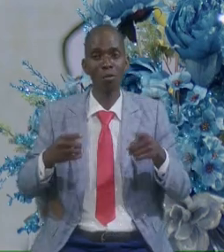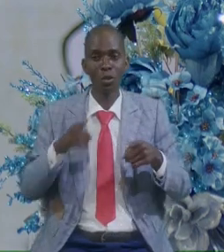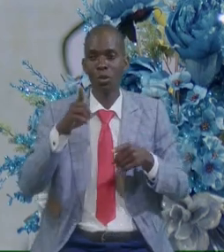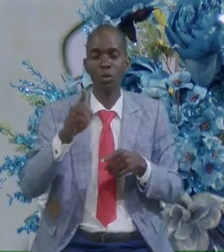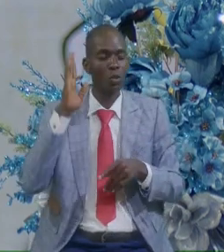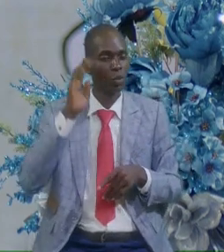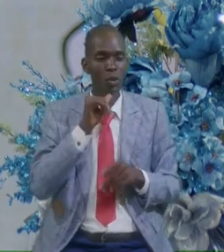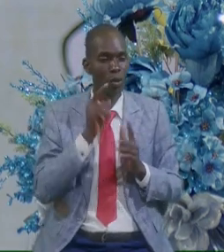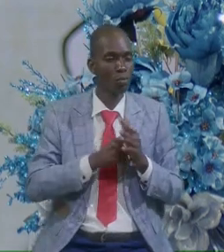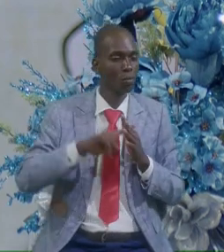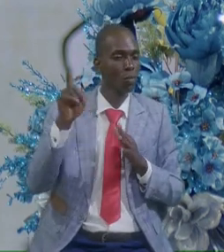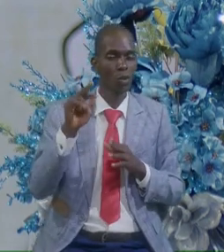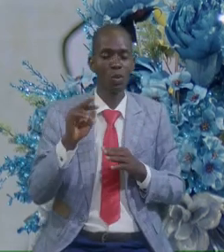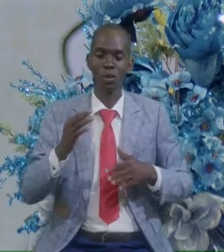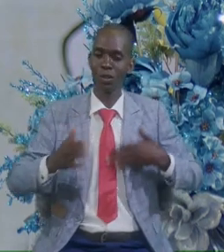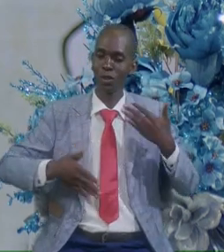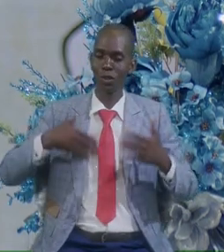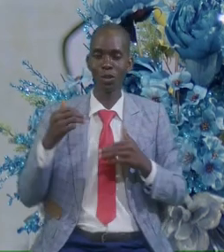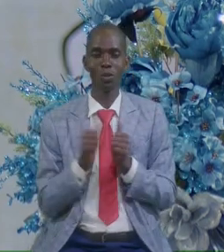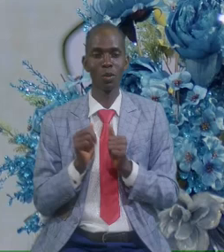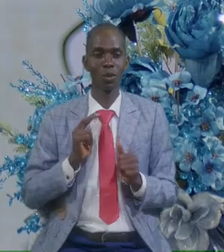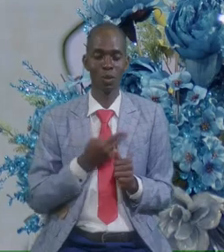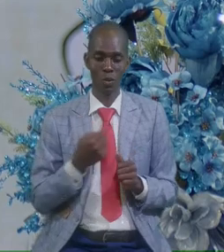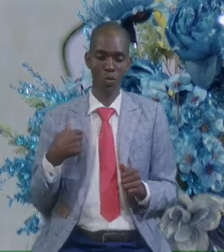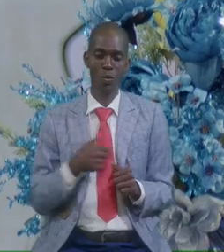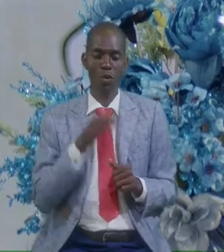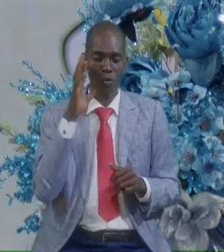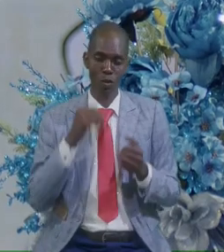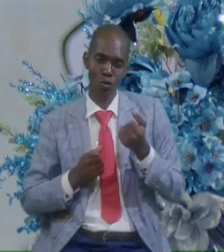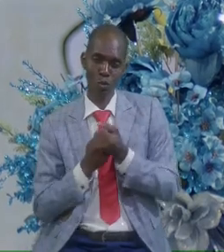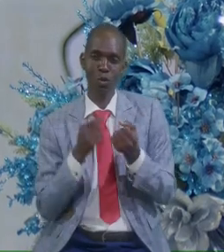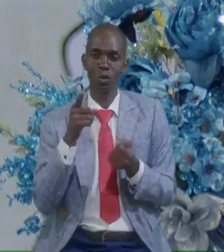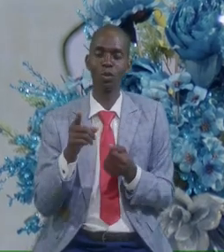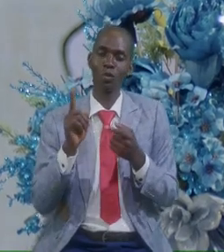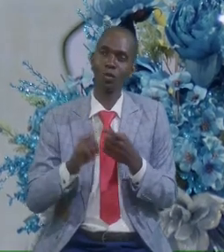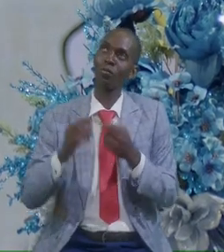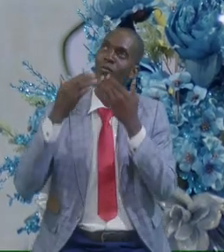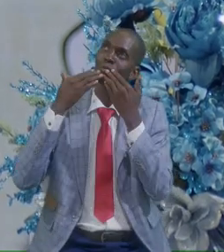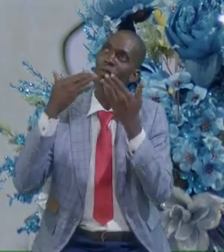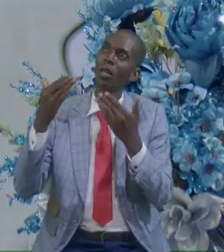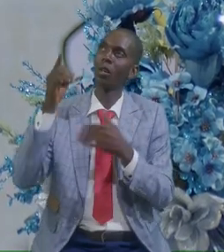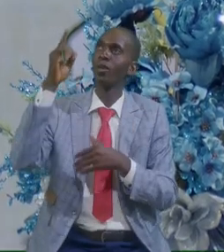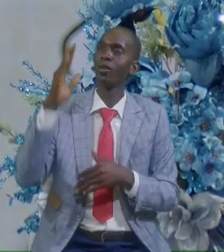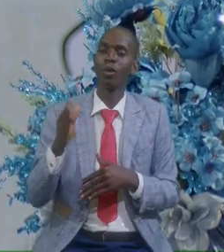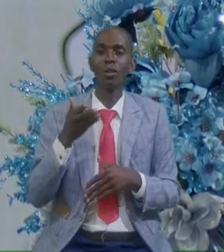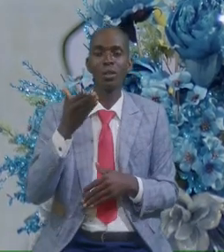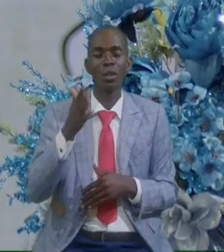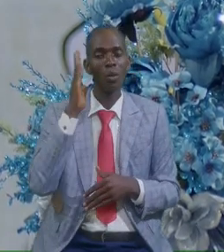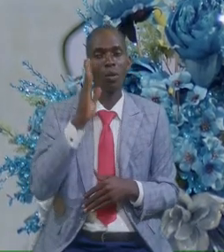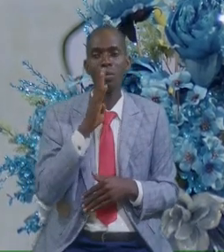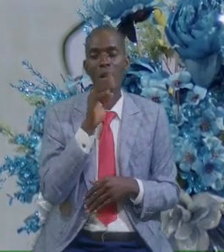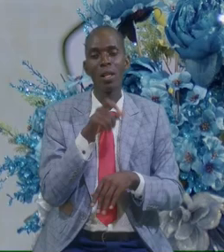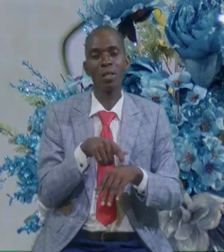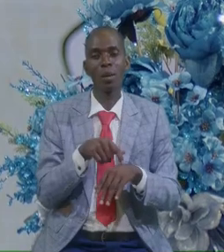You will rejoice with us. We will thank God. We will send thanks back to God. There will be time for thanksgiving. We worship